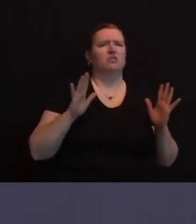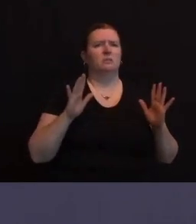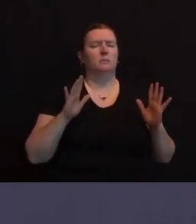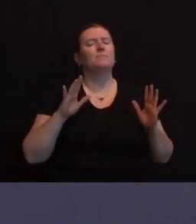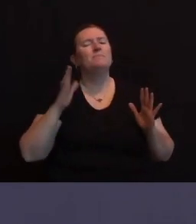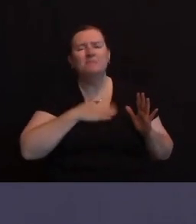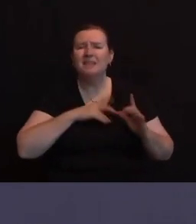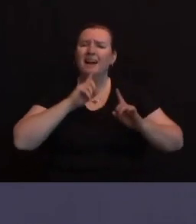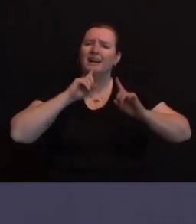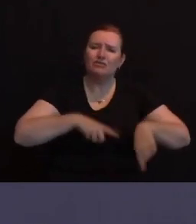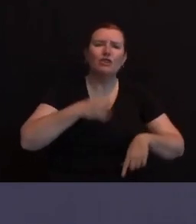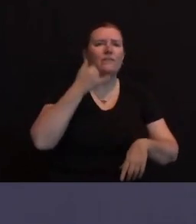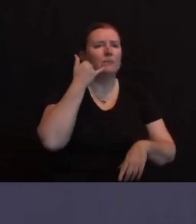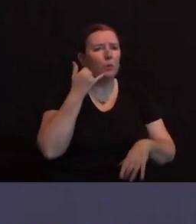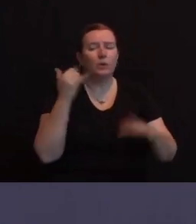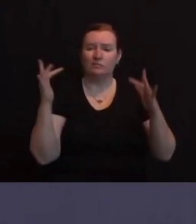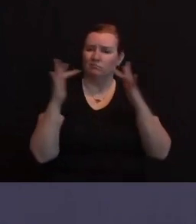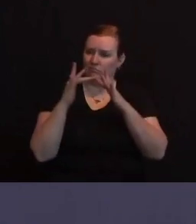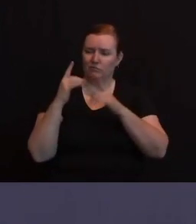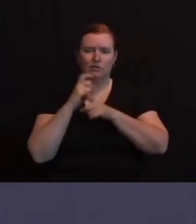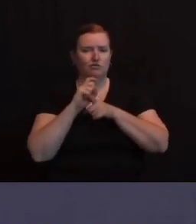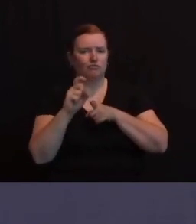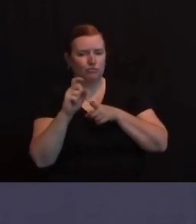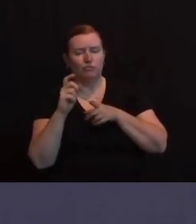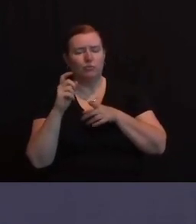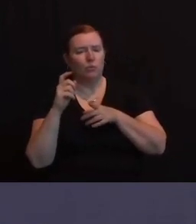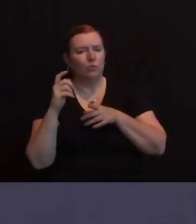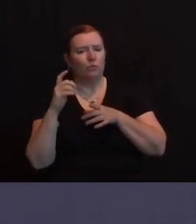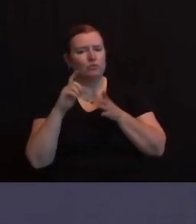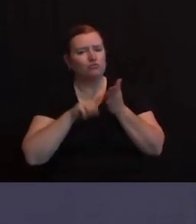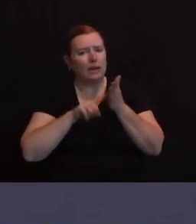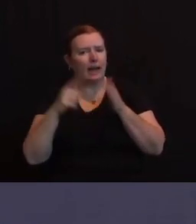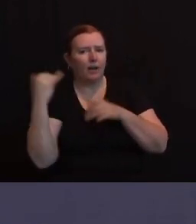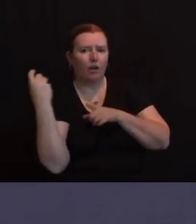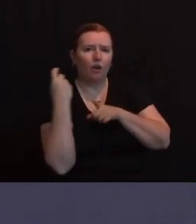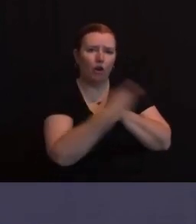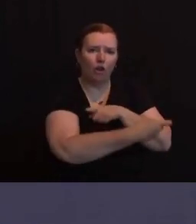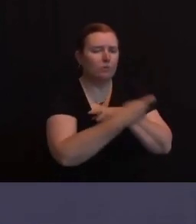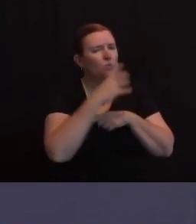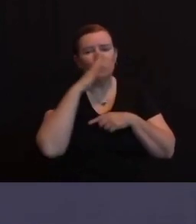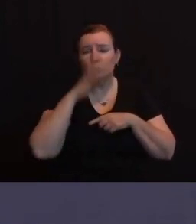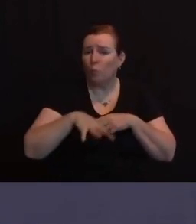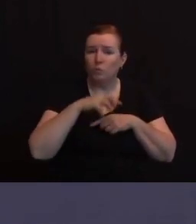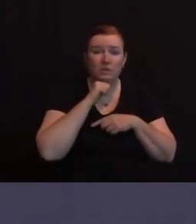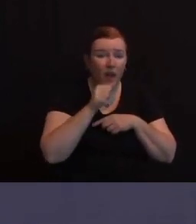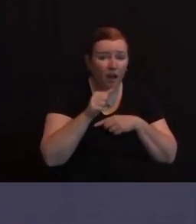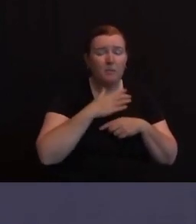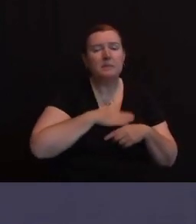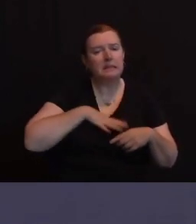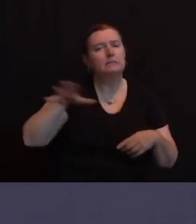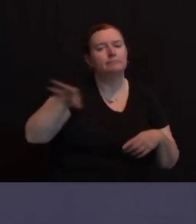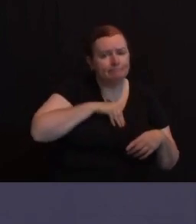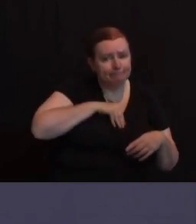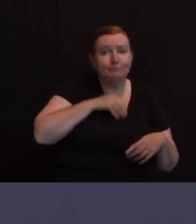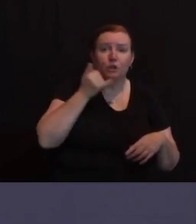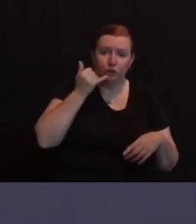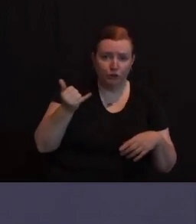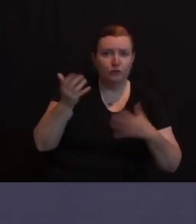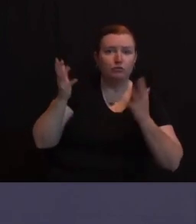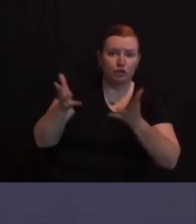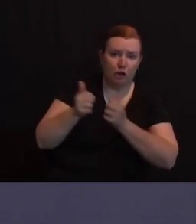it needs to be. We have too much, and it's largely anecdotal in fairness, but too many anecdotal pieces of evidence